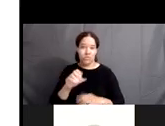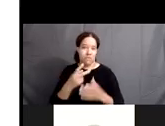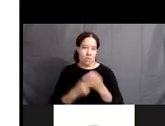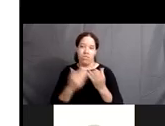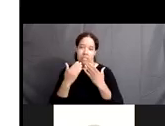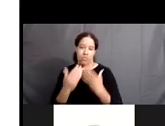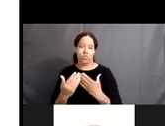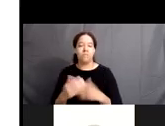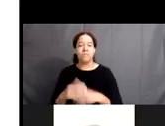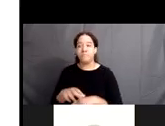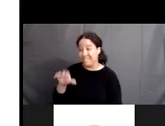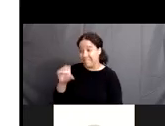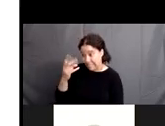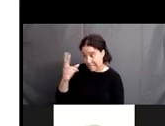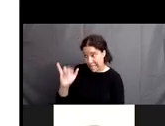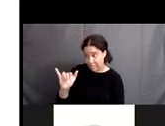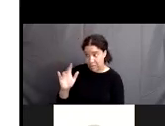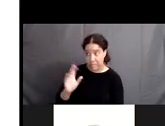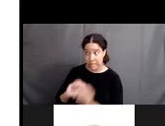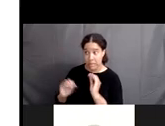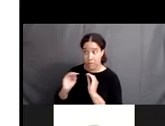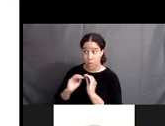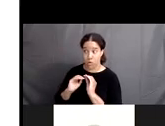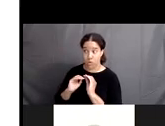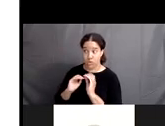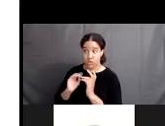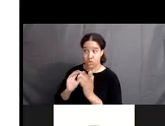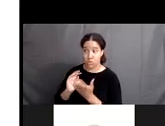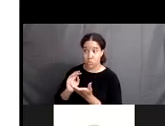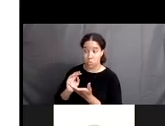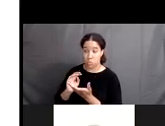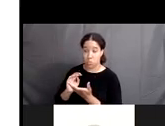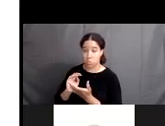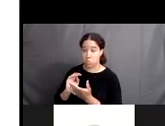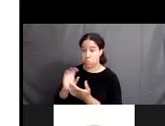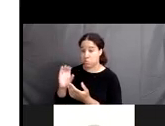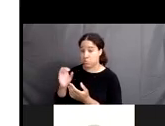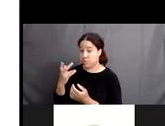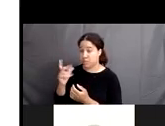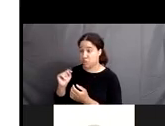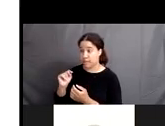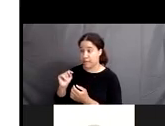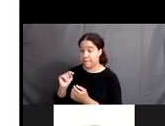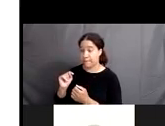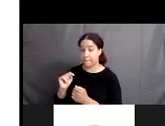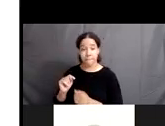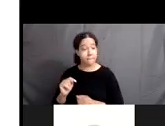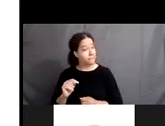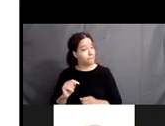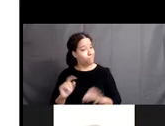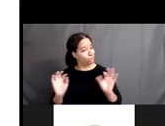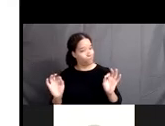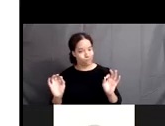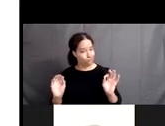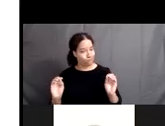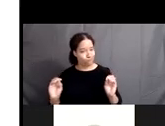Ashley annoyingly one more time if there's anything else in the chat before I advance. You are good to go. There's nothing